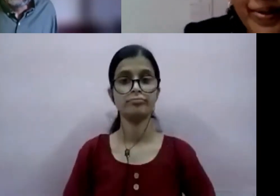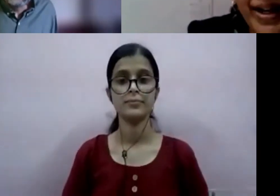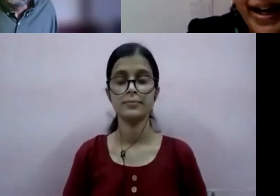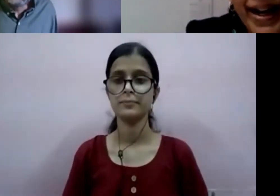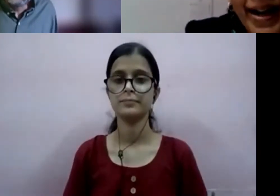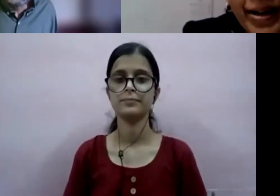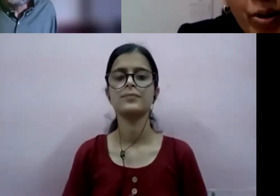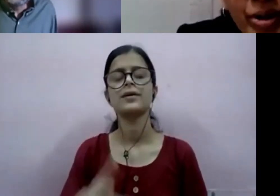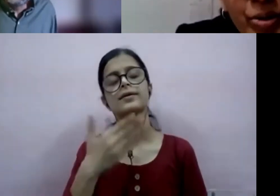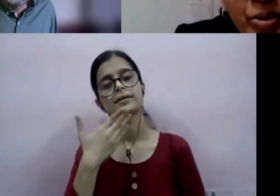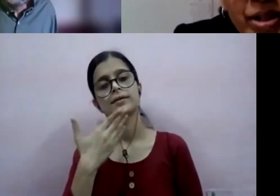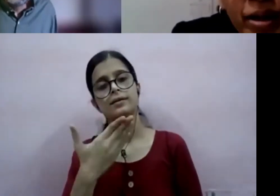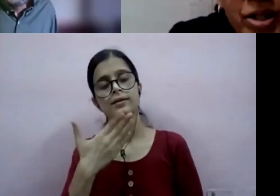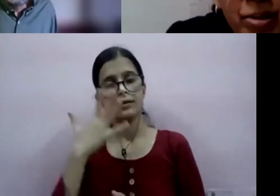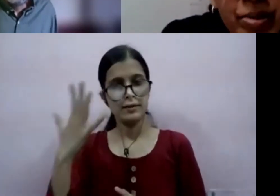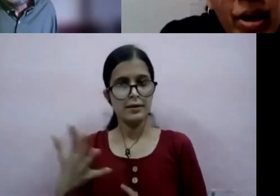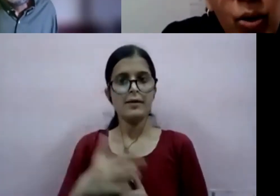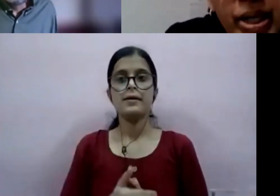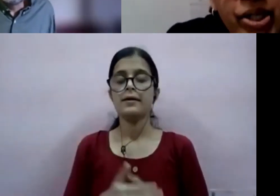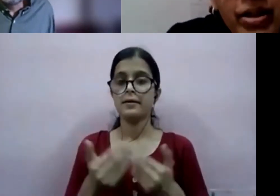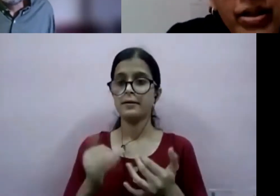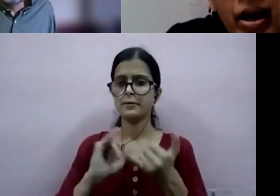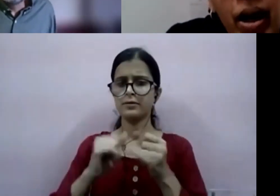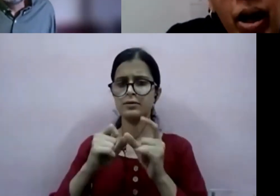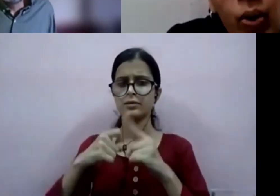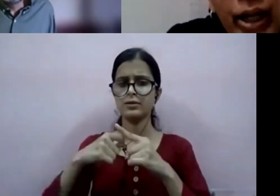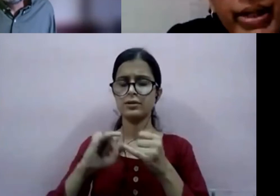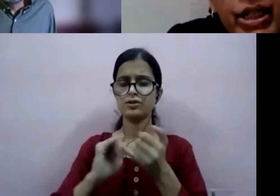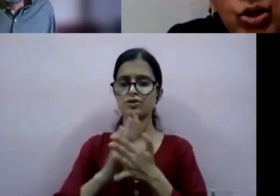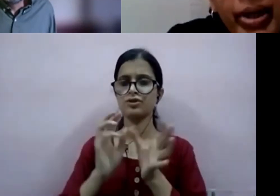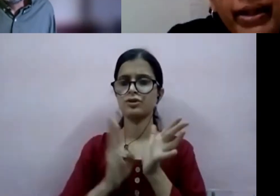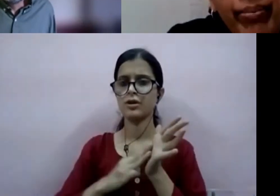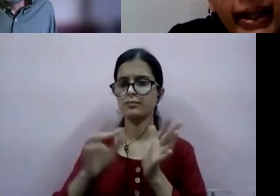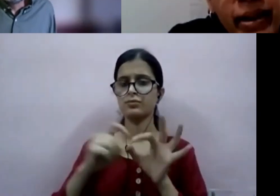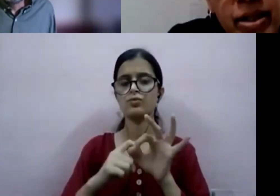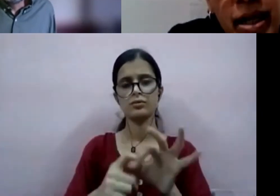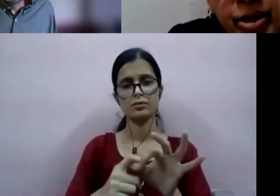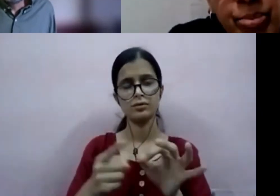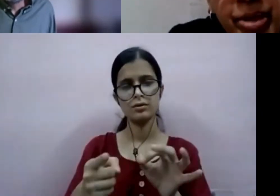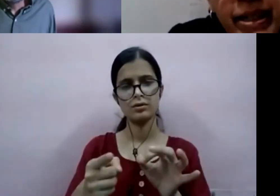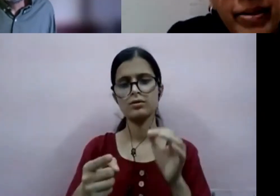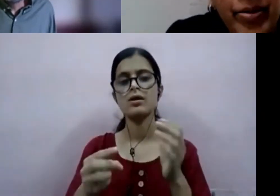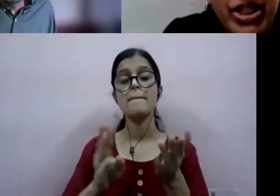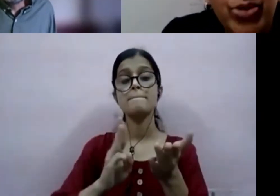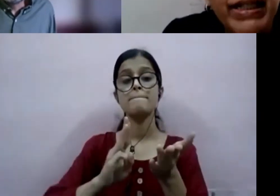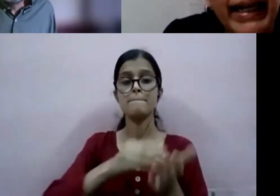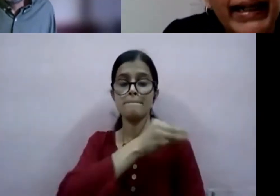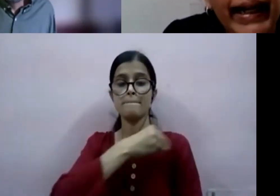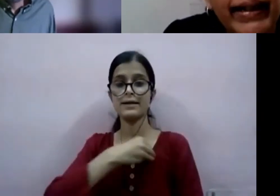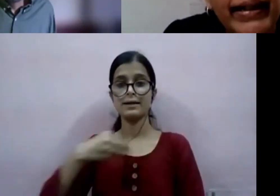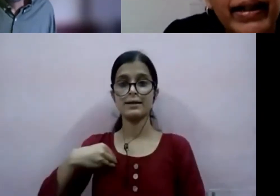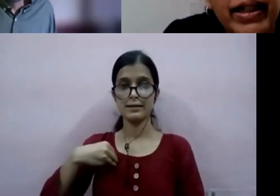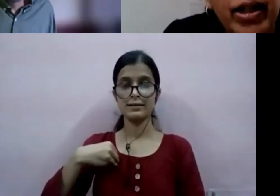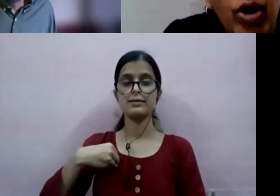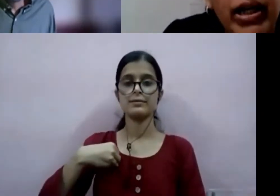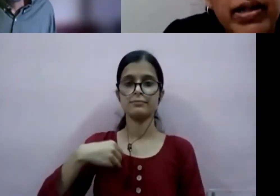Thank you. Go on to Saksham's question. Where do we situate the medical establishment, which has been